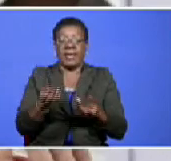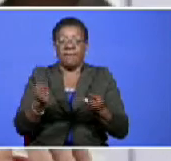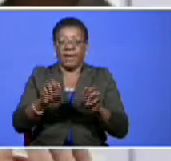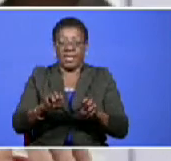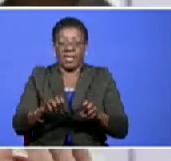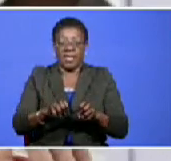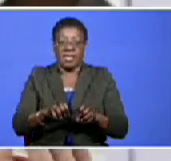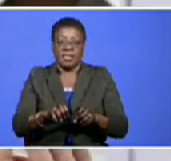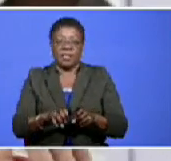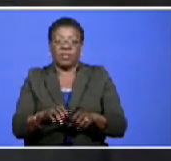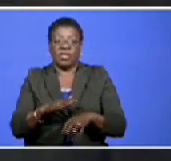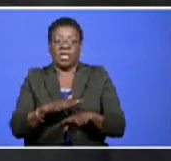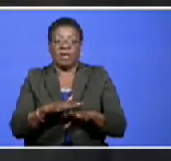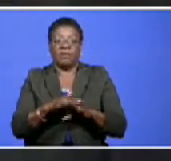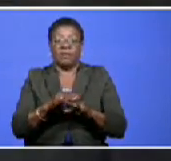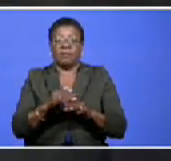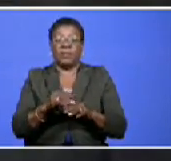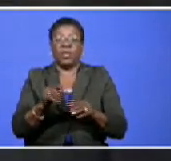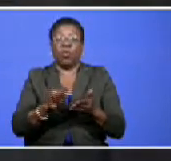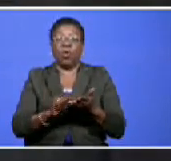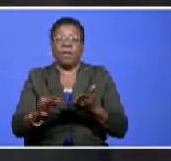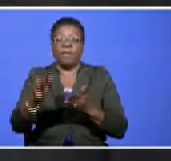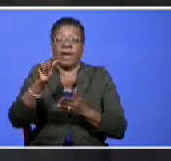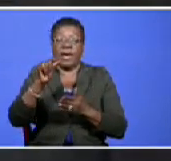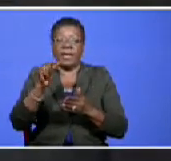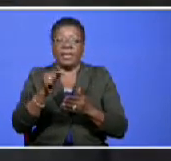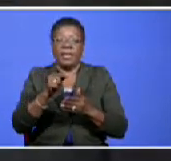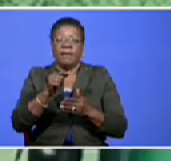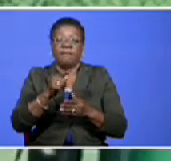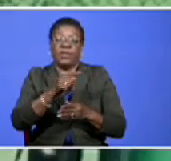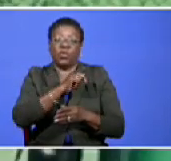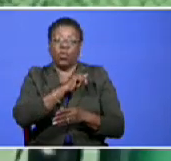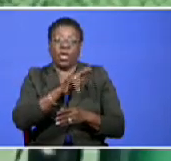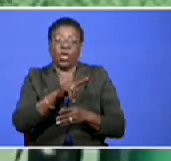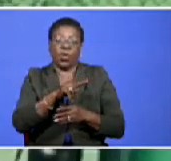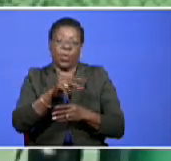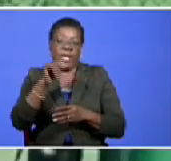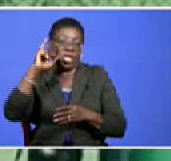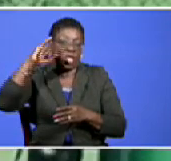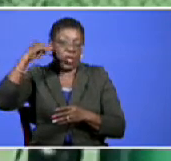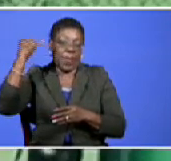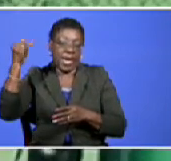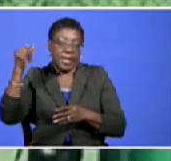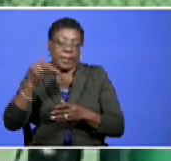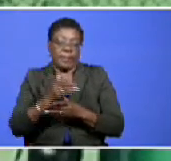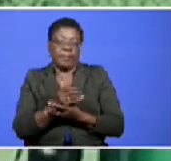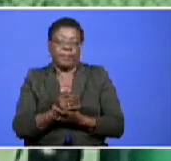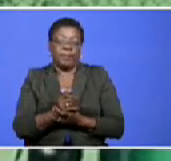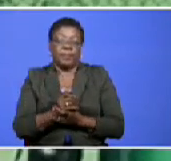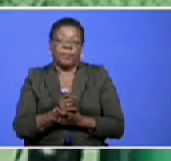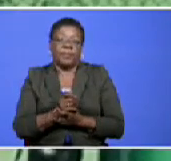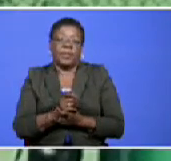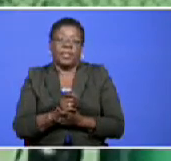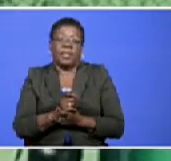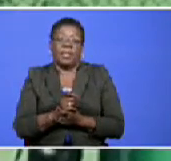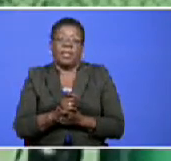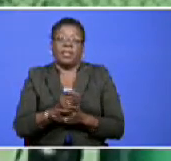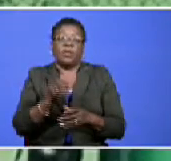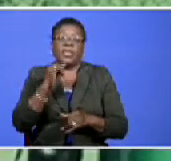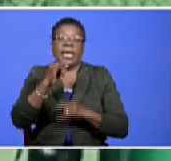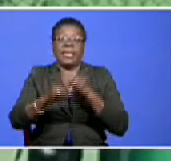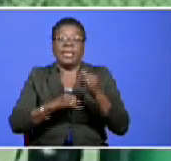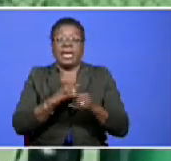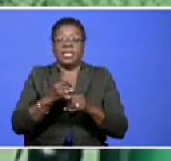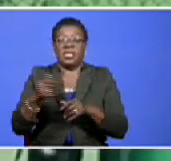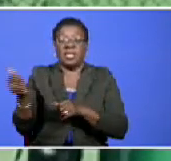her spot on the provisional qualification list for Tokyo 2020. Chelsea Russell has received a 6-week scholarship from the International Tennis Federation